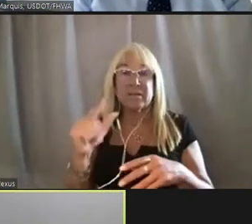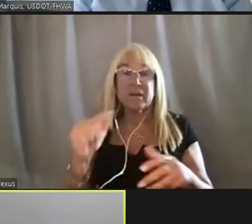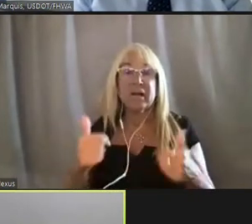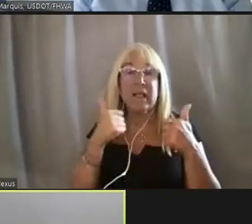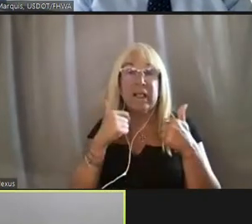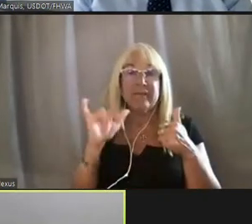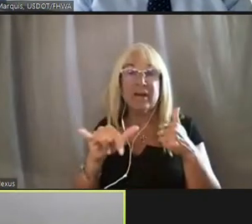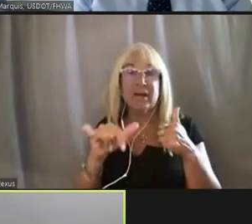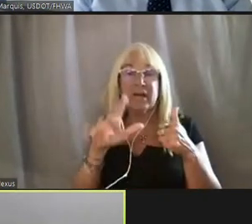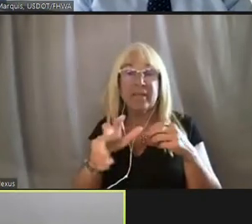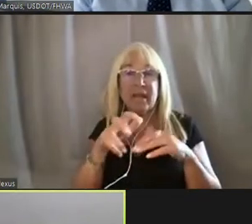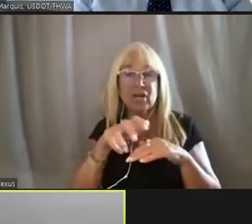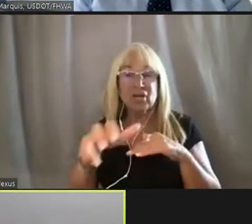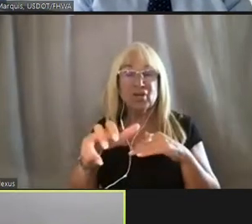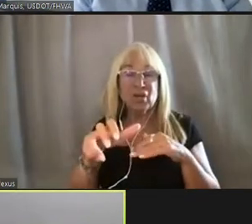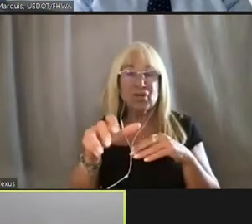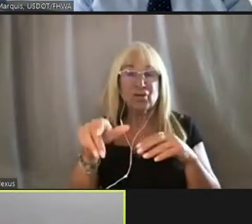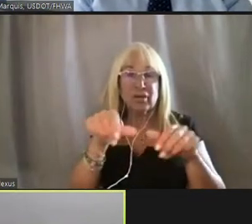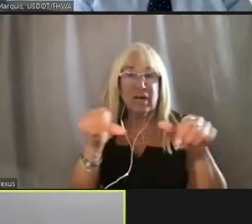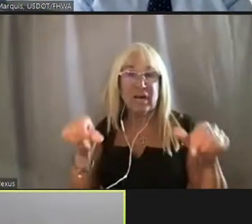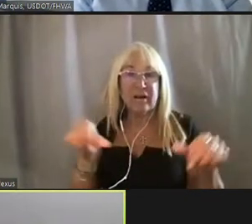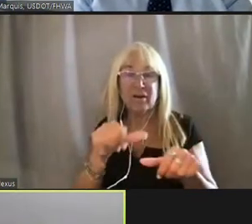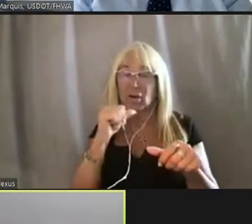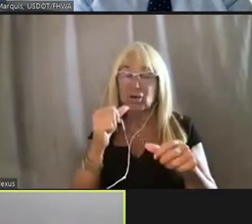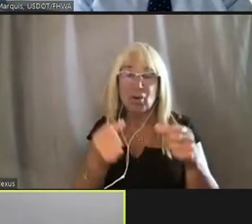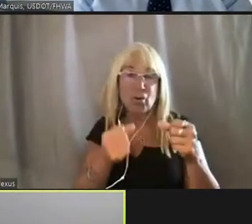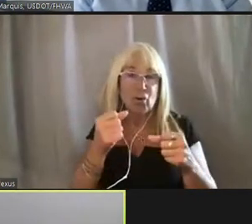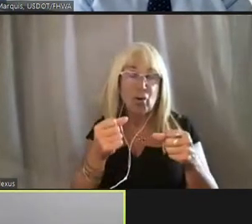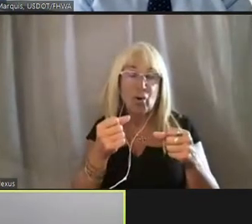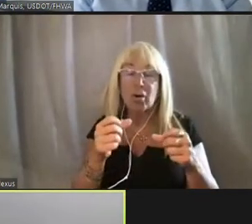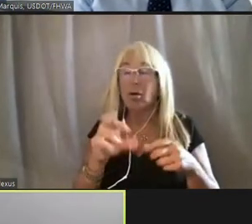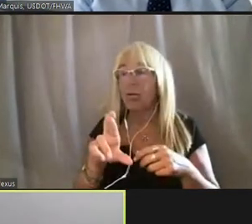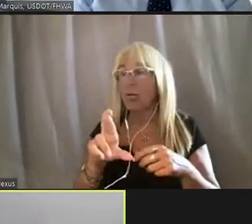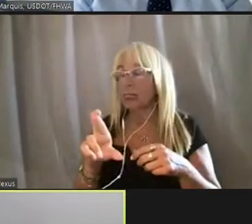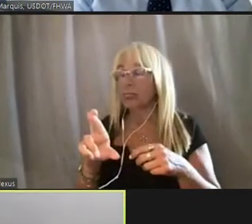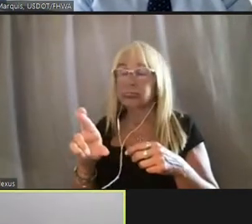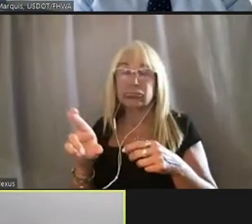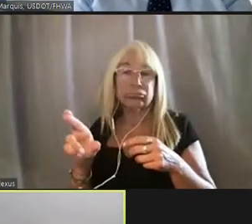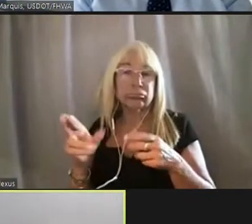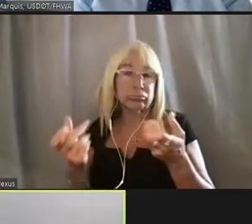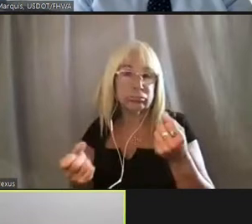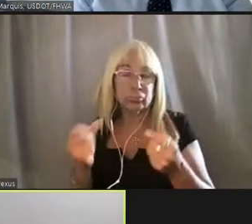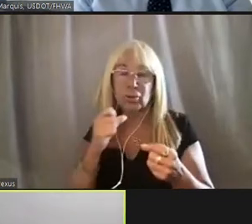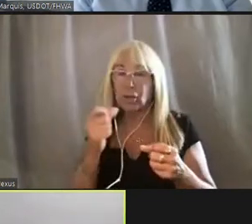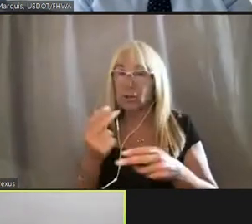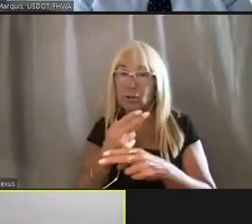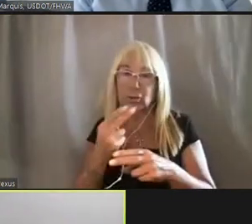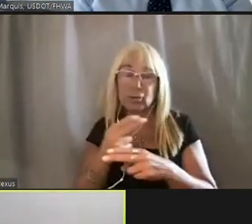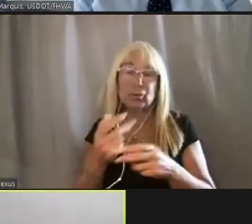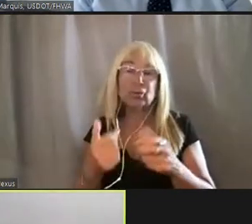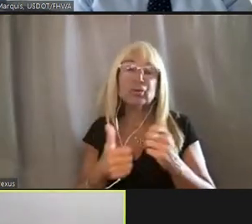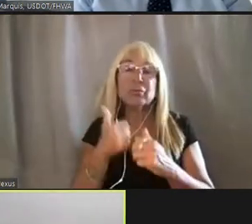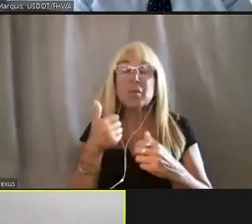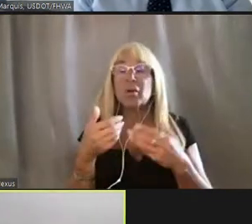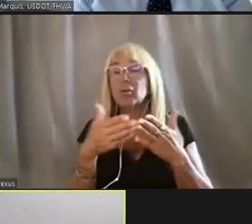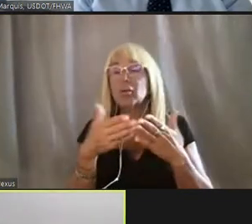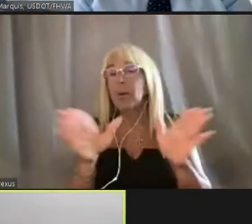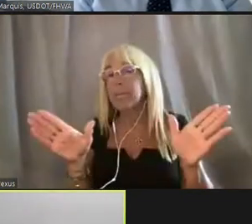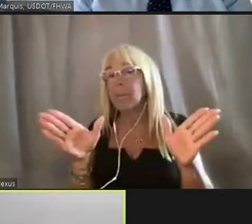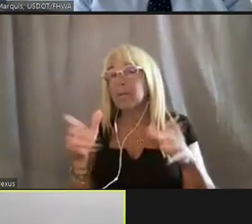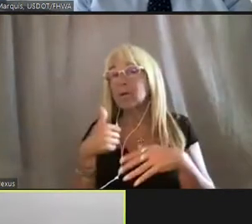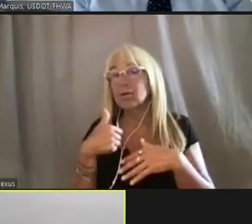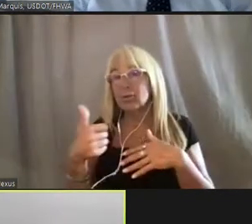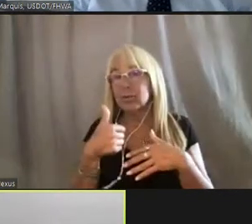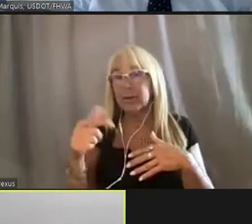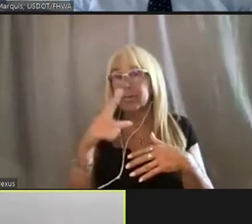years I do not own a car or drive so I don't have a license plate I'm also not able to use most public transportation because the system is